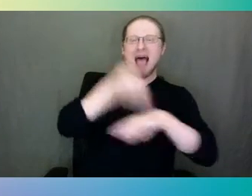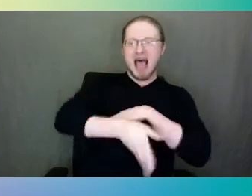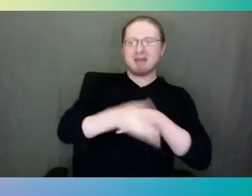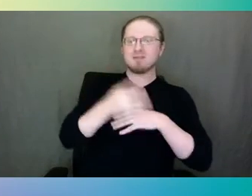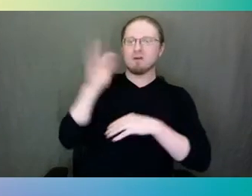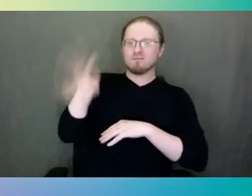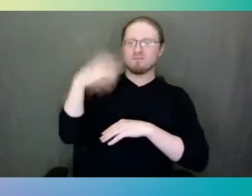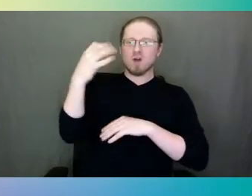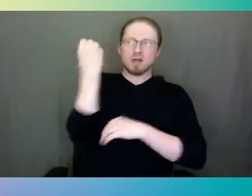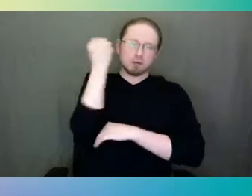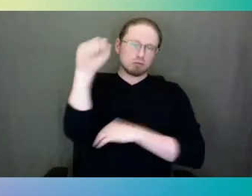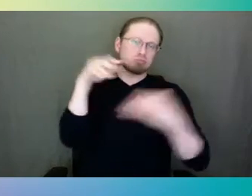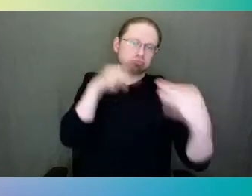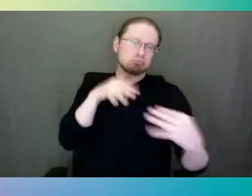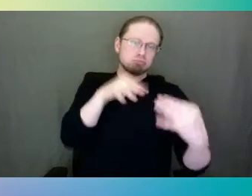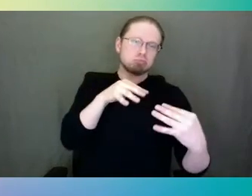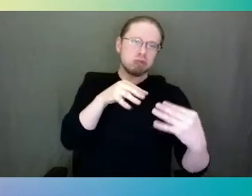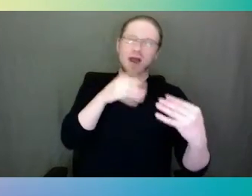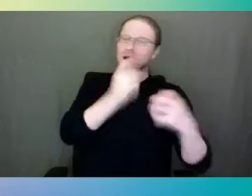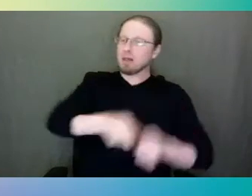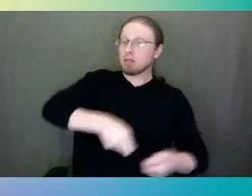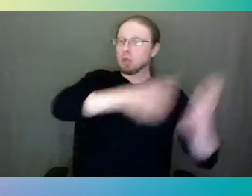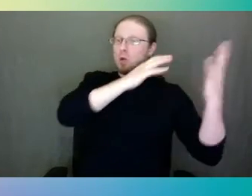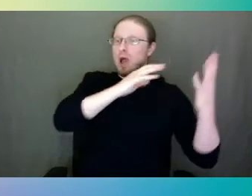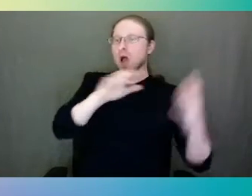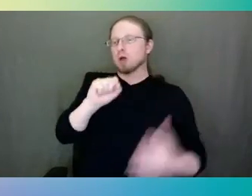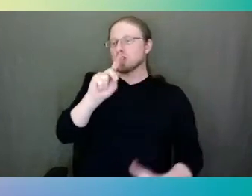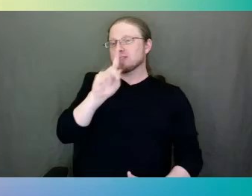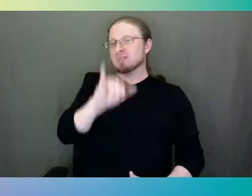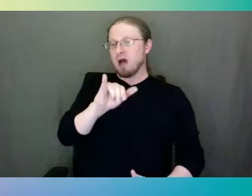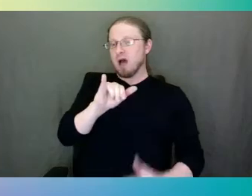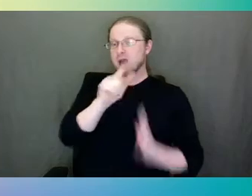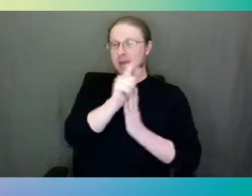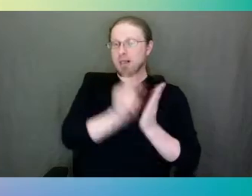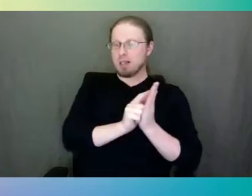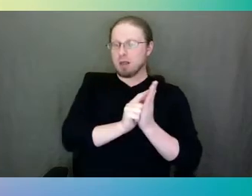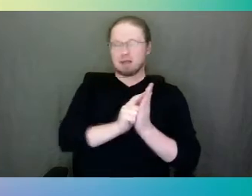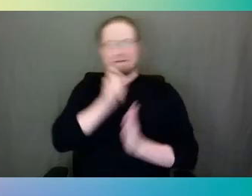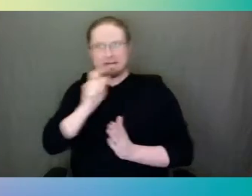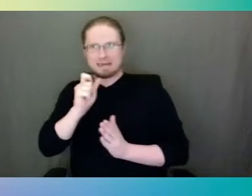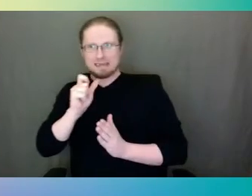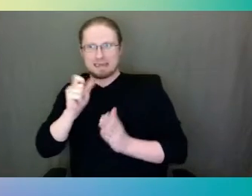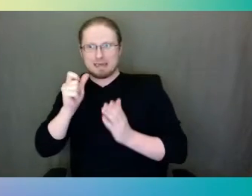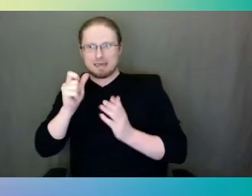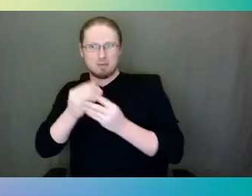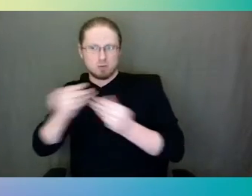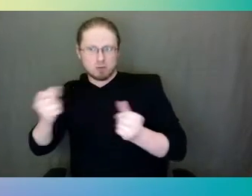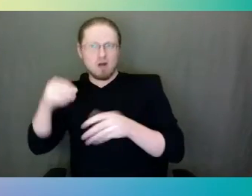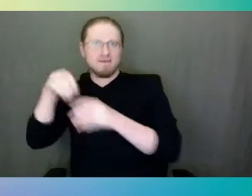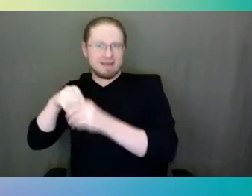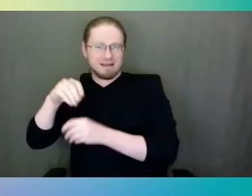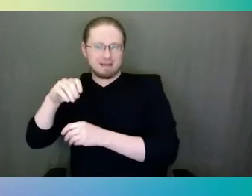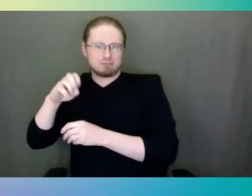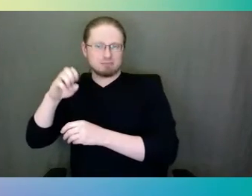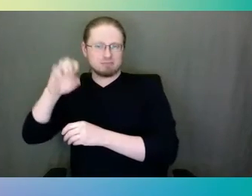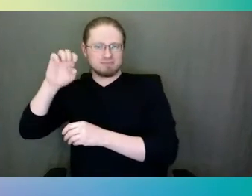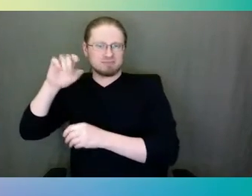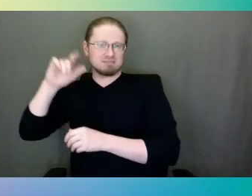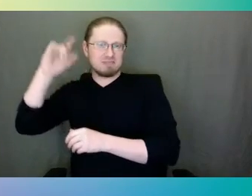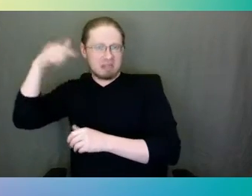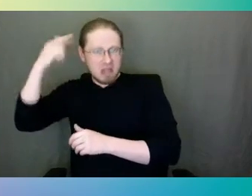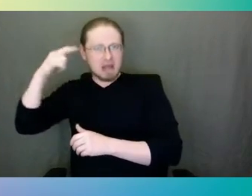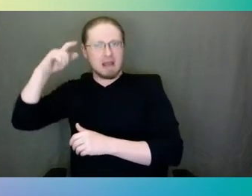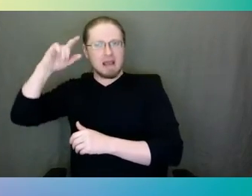and that traveled through the rest of the continent, not to England, but to the Netherlands and Belgium and France and Italy.